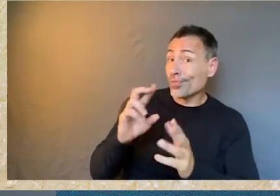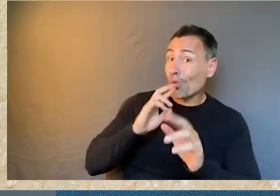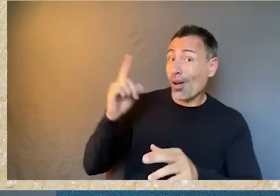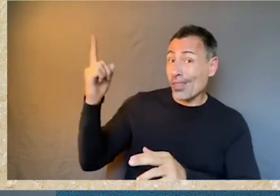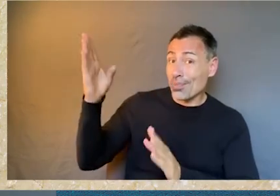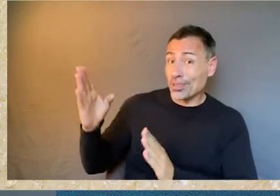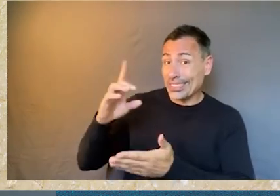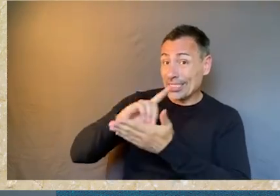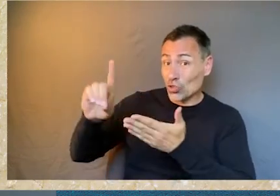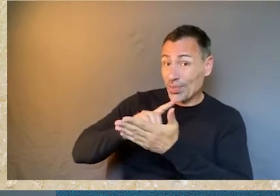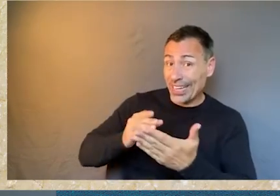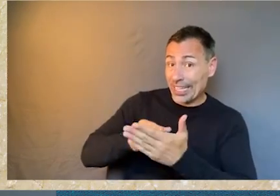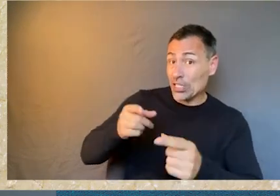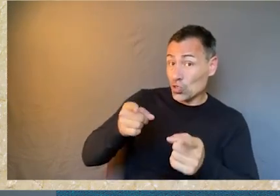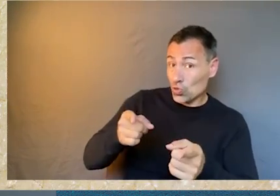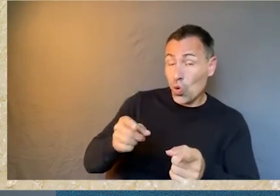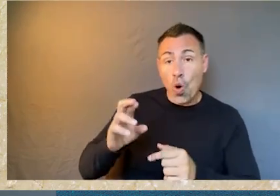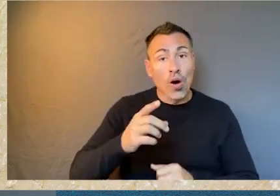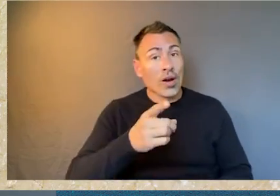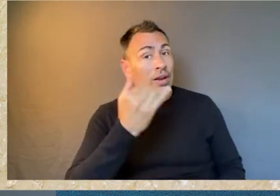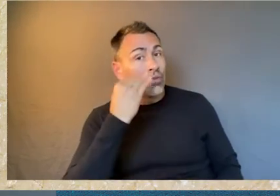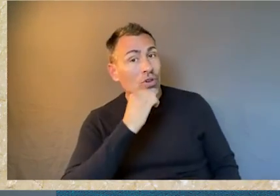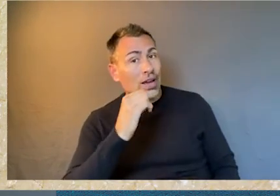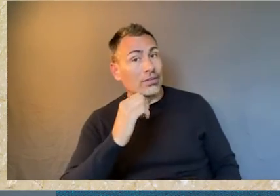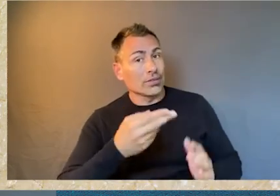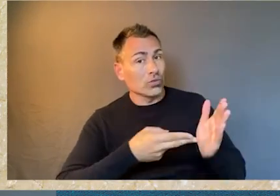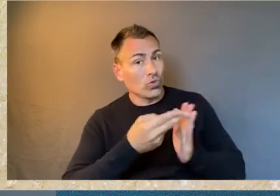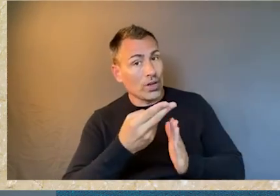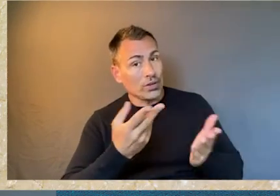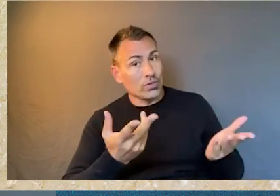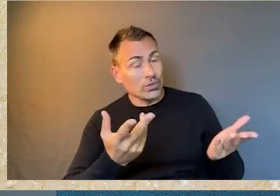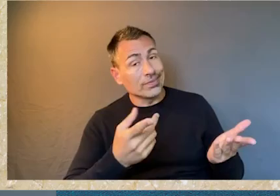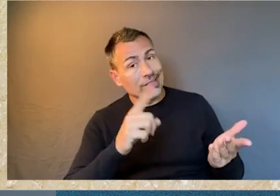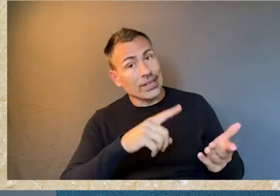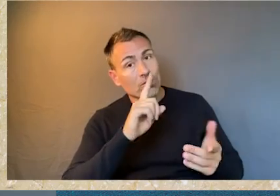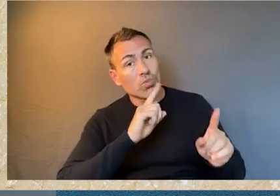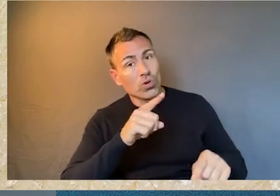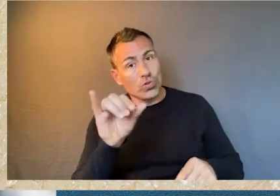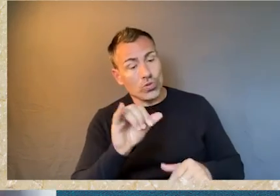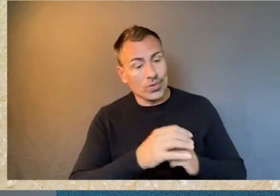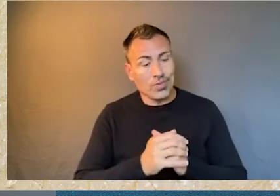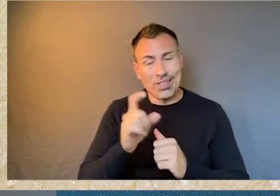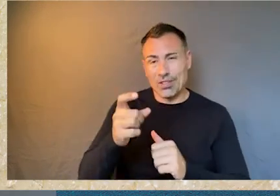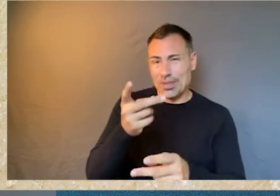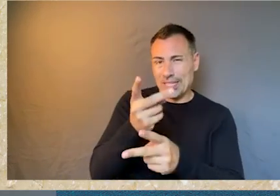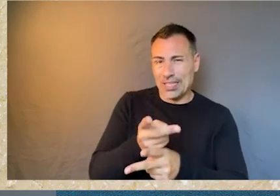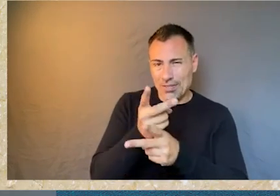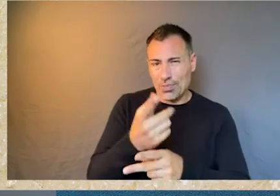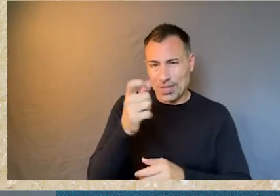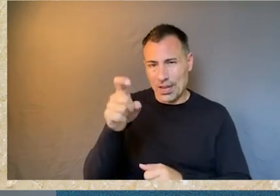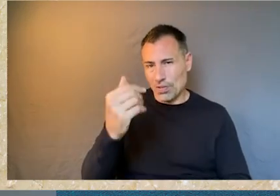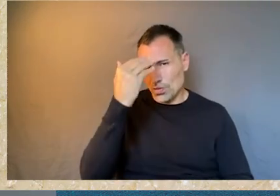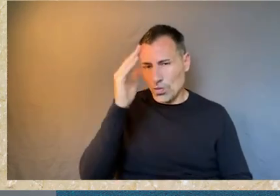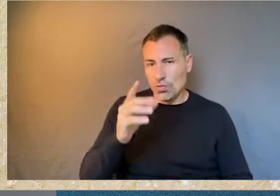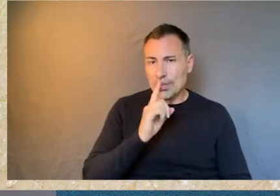you if you're not being honest or truthful. But you have to be very careful if you report it, because you have to know for sure